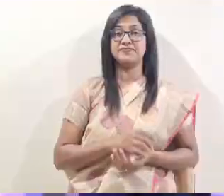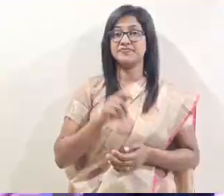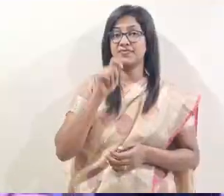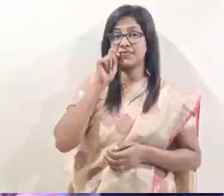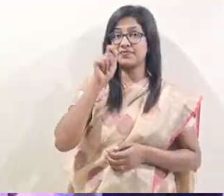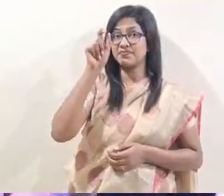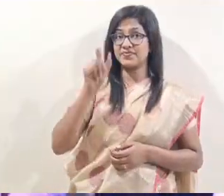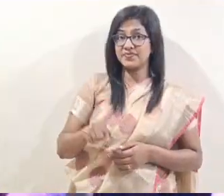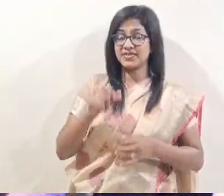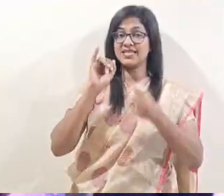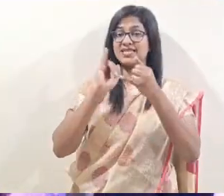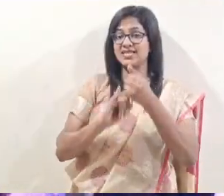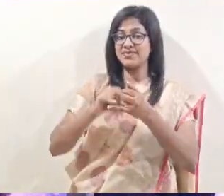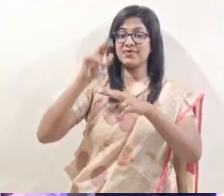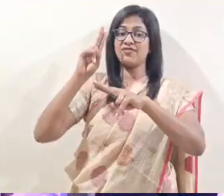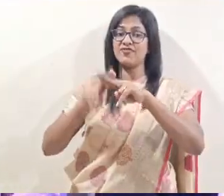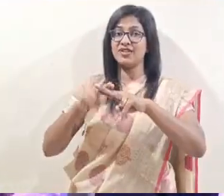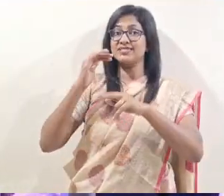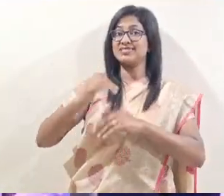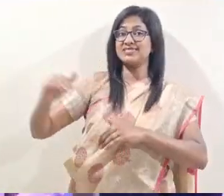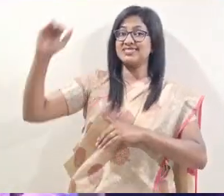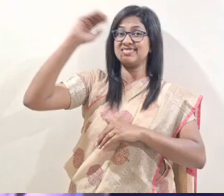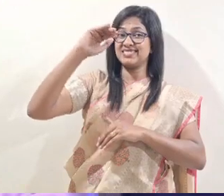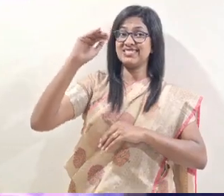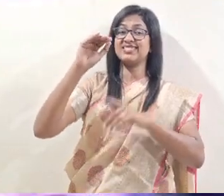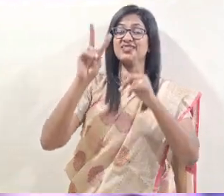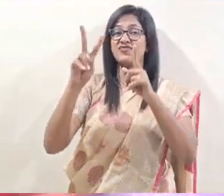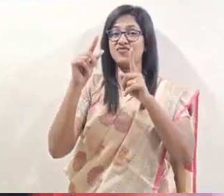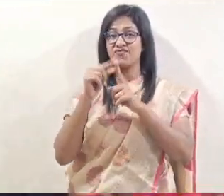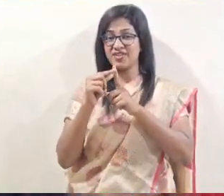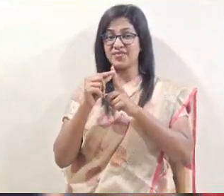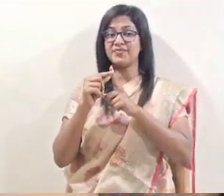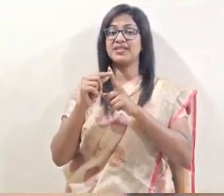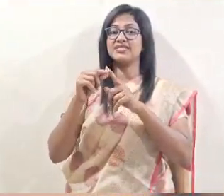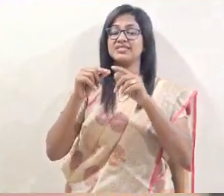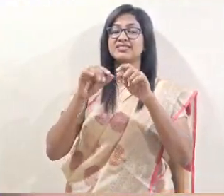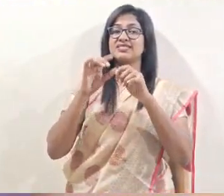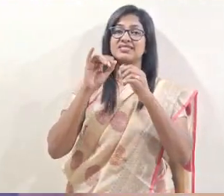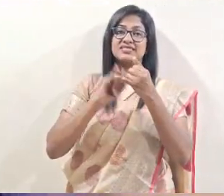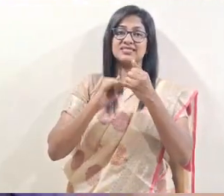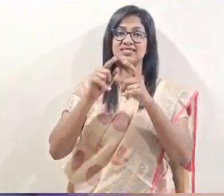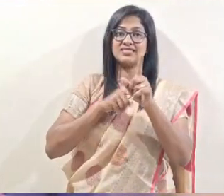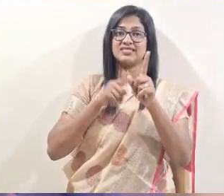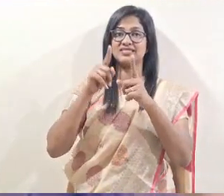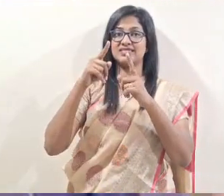Sandeep Fuller, Senior Vice President, System, Sistra MBA, India Limited.